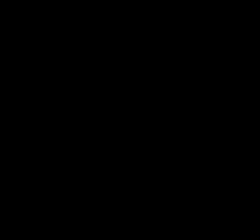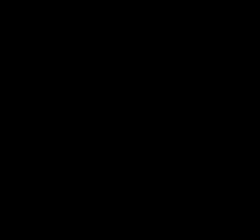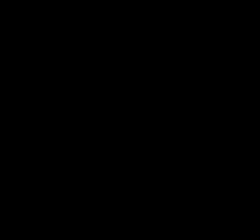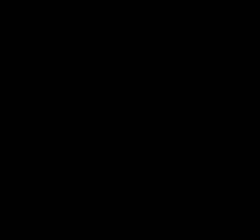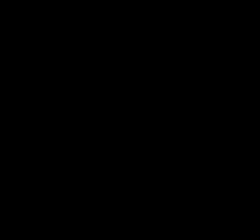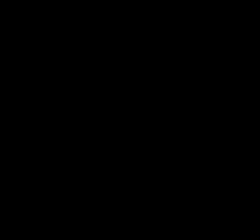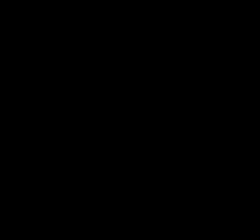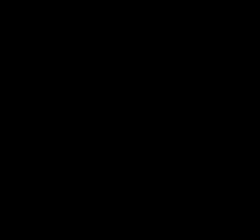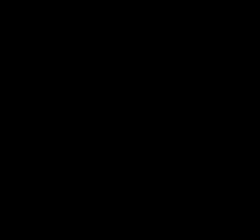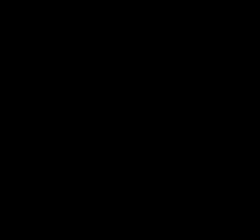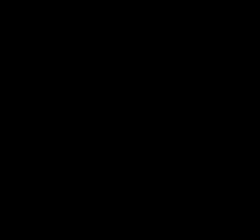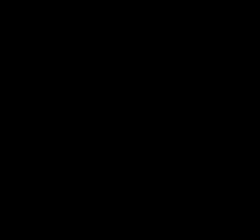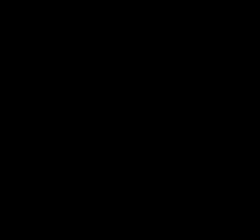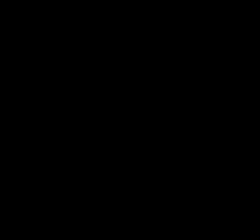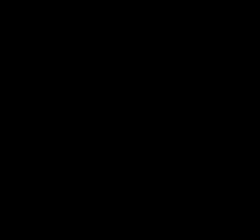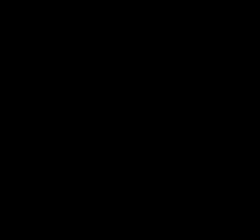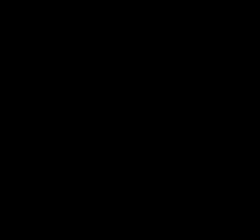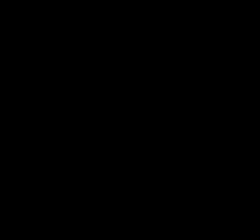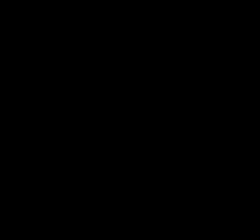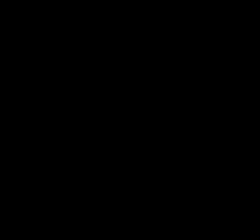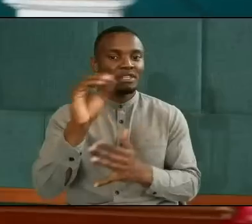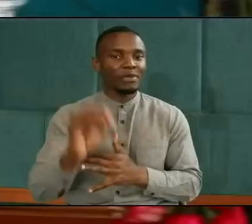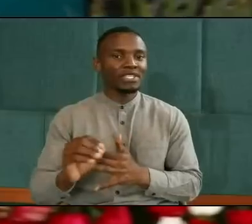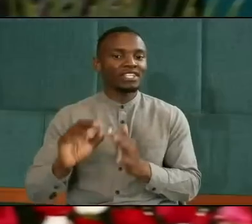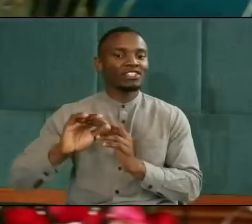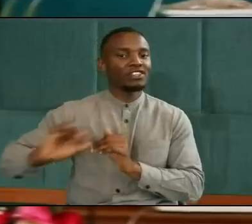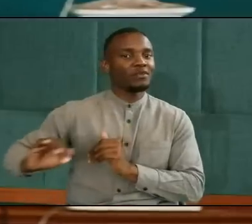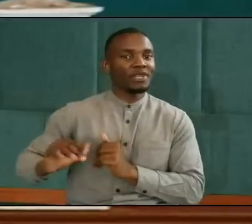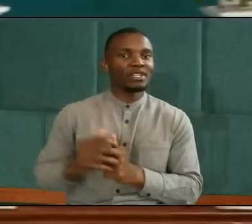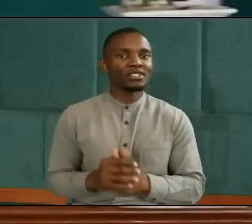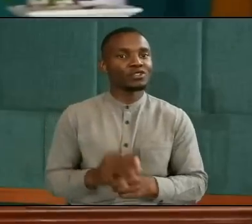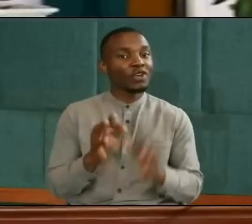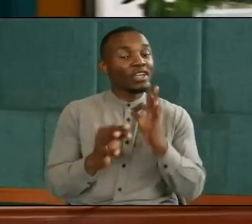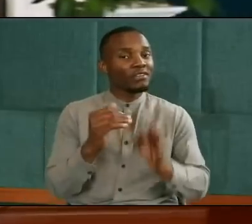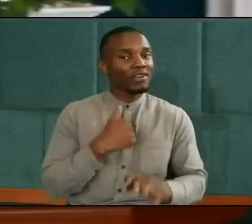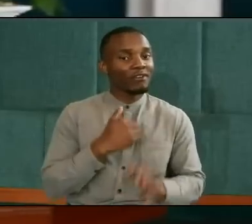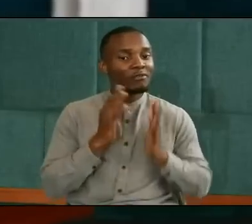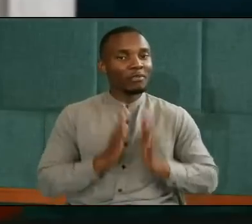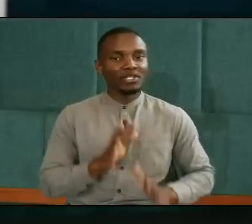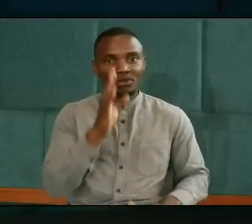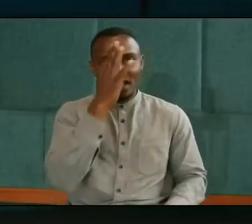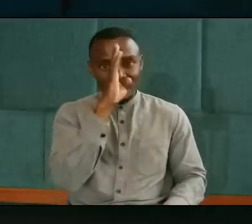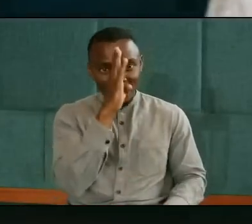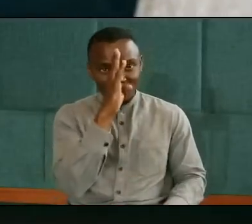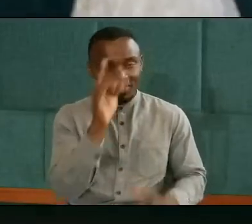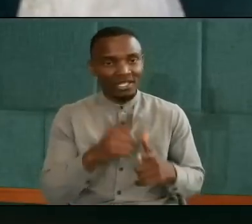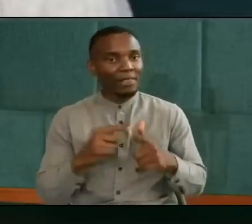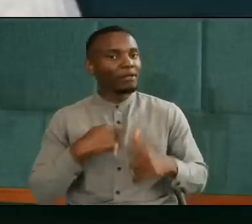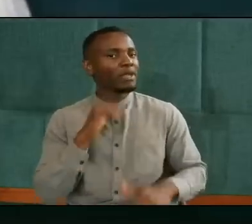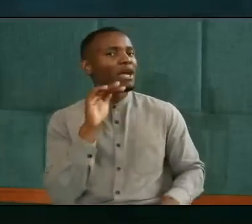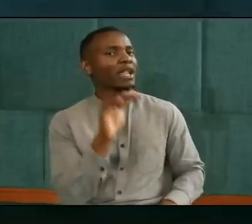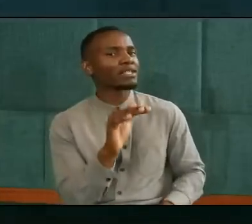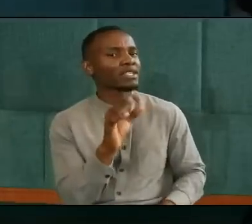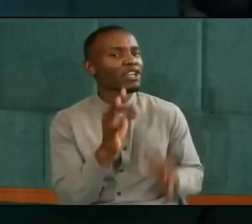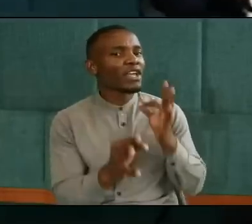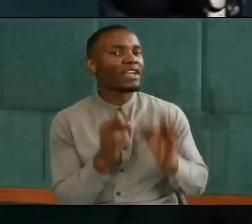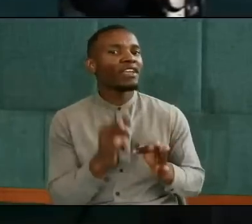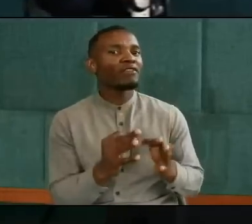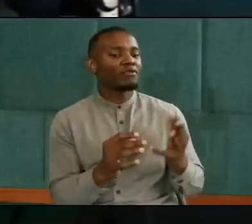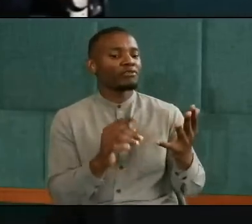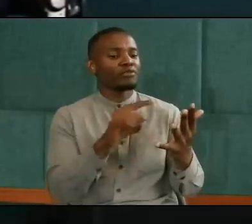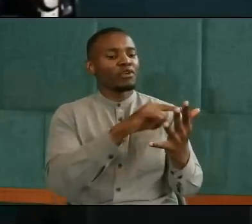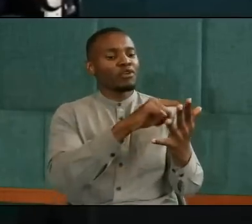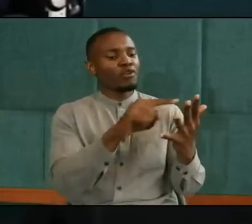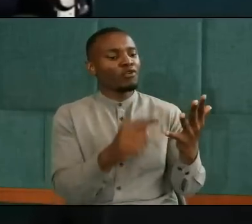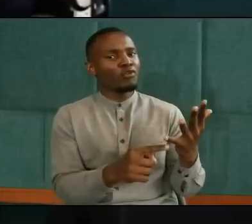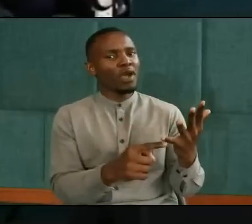20% remains. So if there's any skeptic in the congregation, I want to ask you, if 5 signs